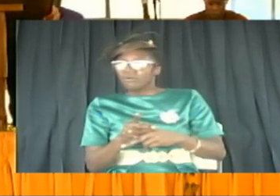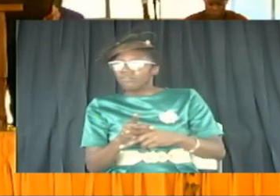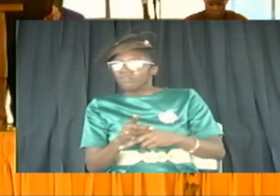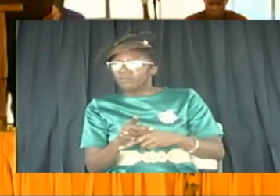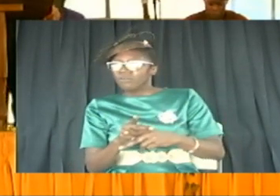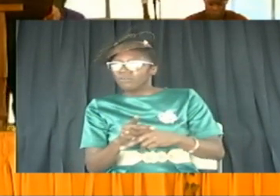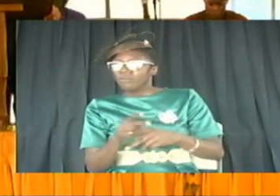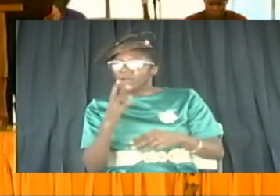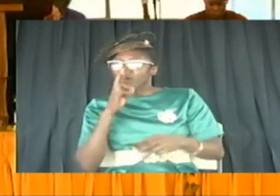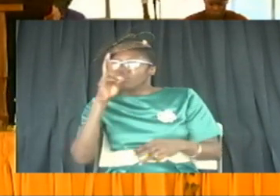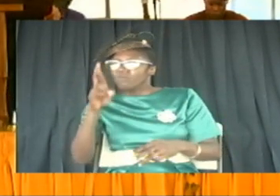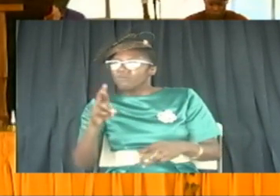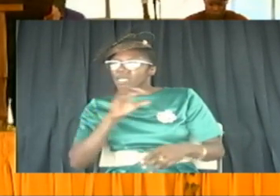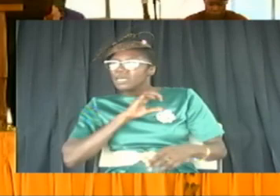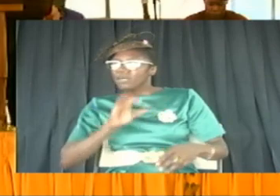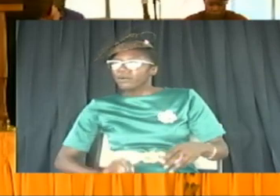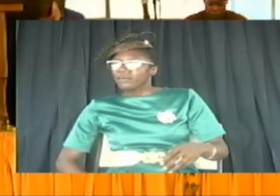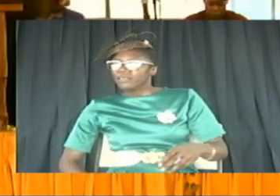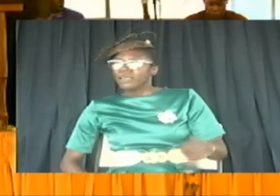close,